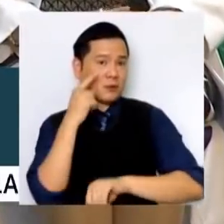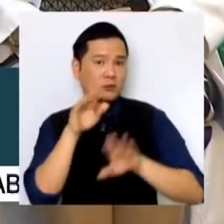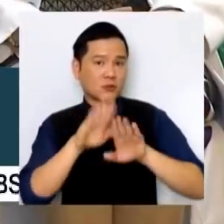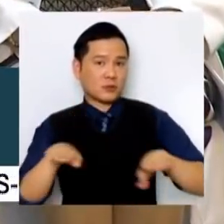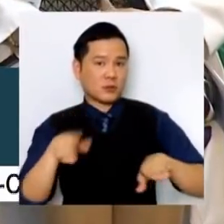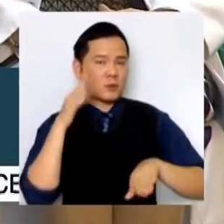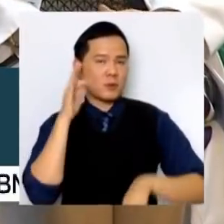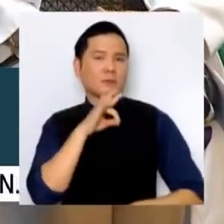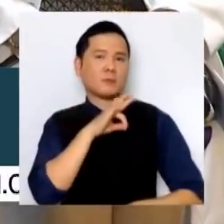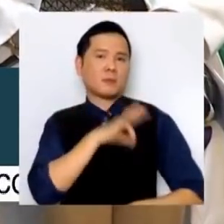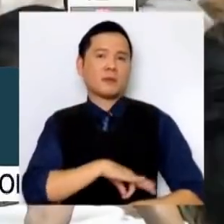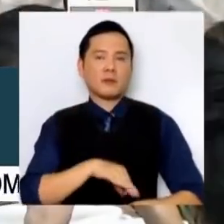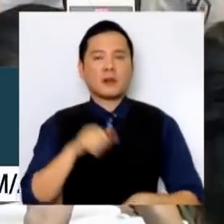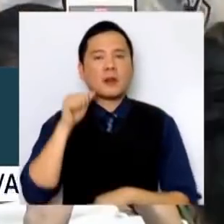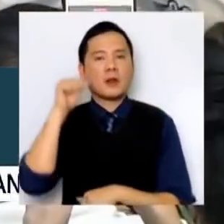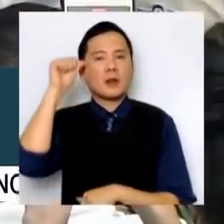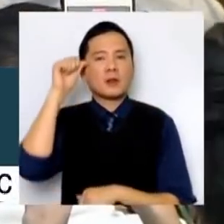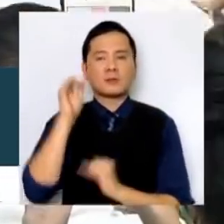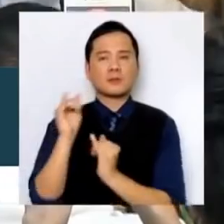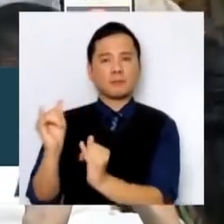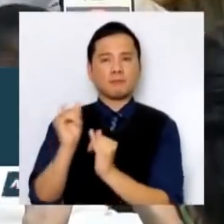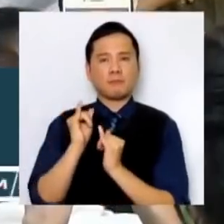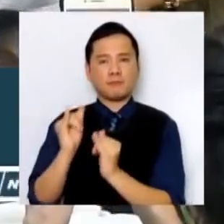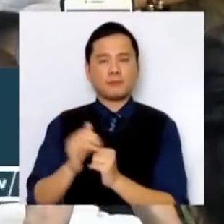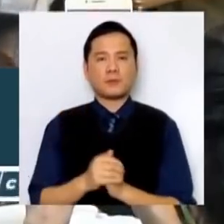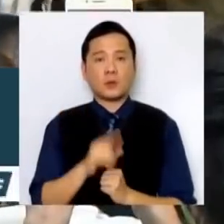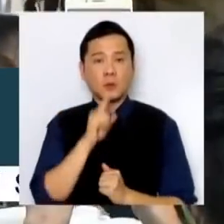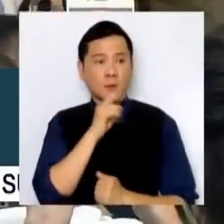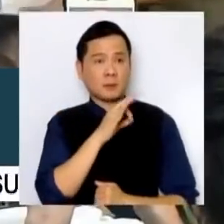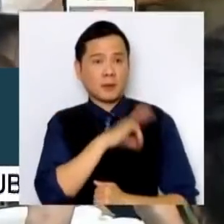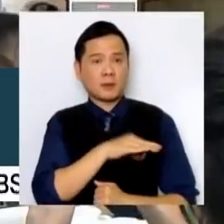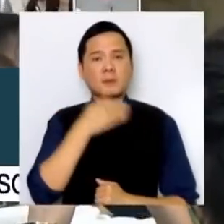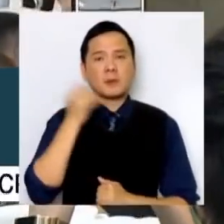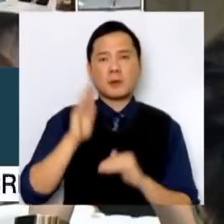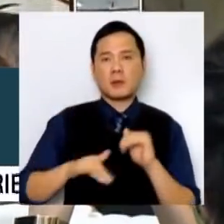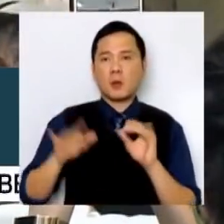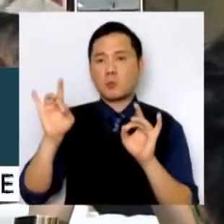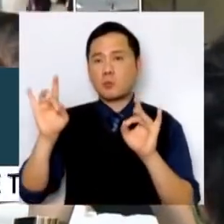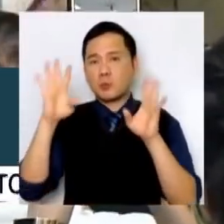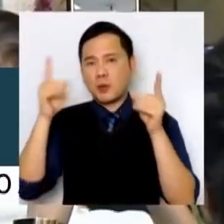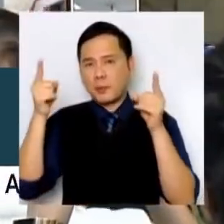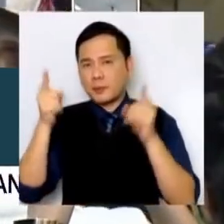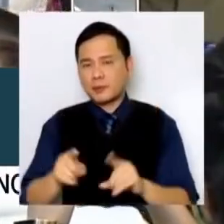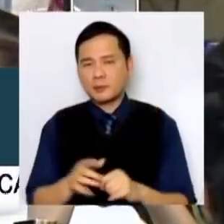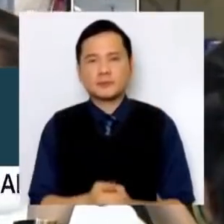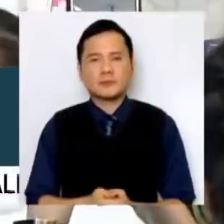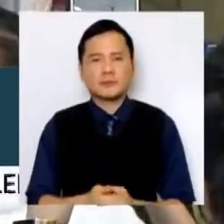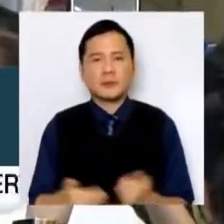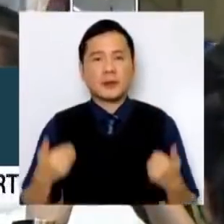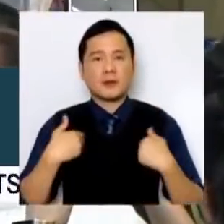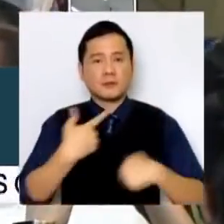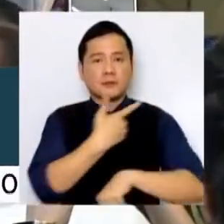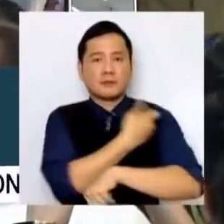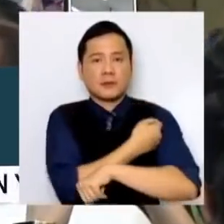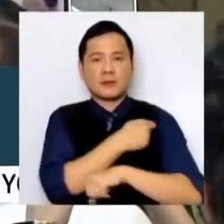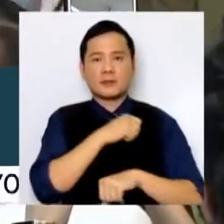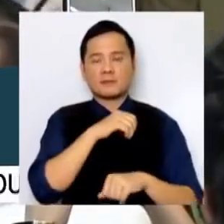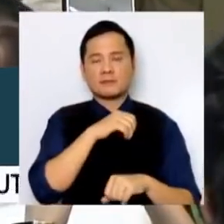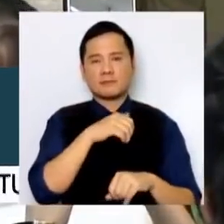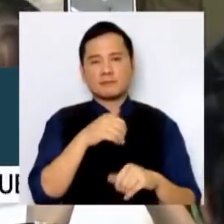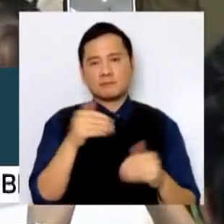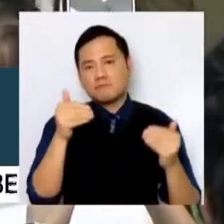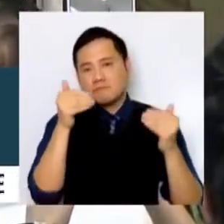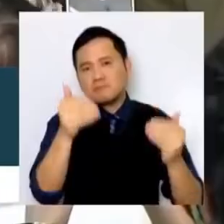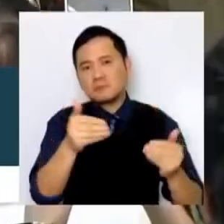the adults and adolescents, outweigh its risks. A symbolic vaccination was done here at the National Children's Center, where